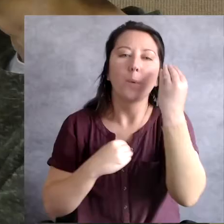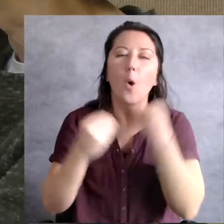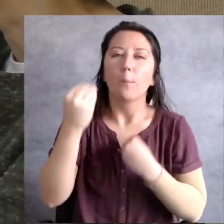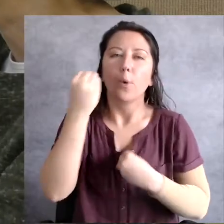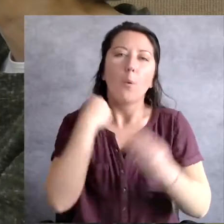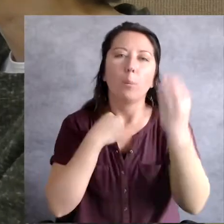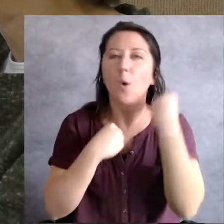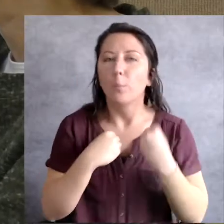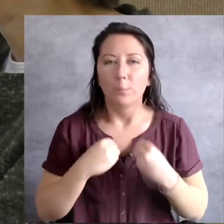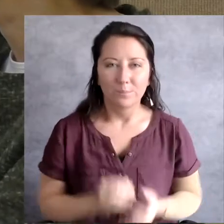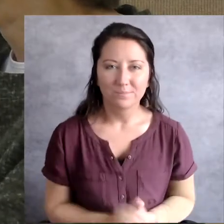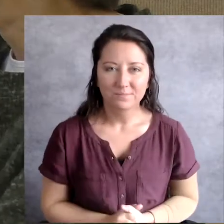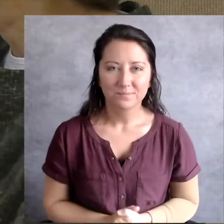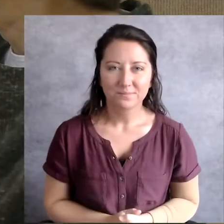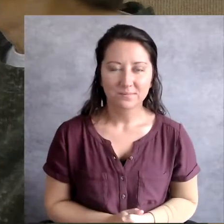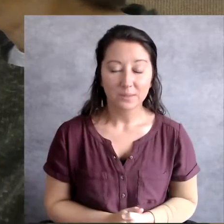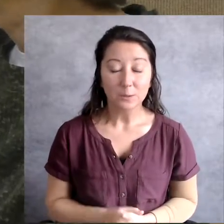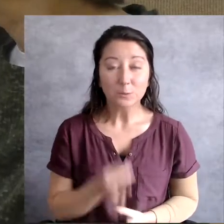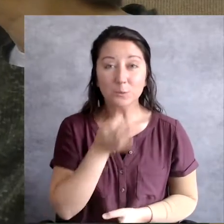for more.